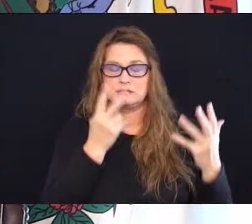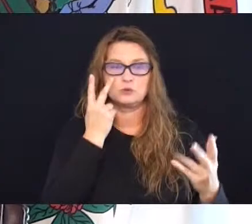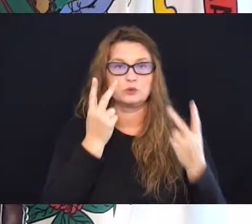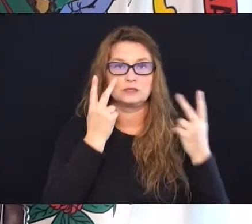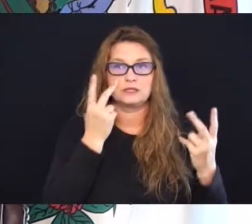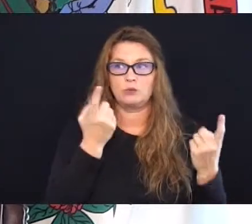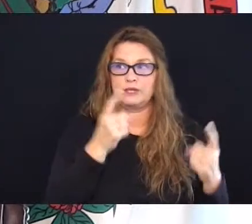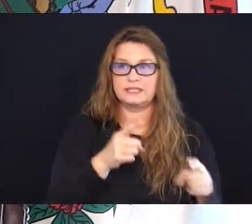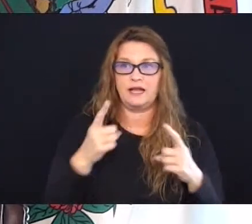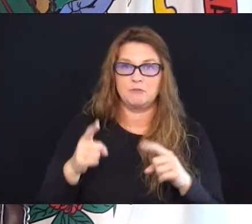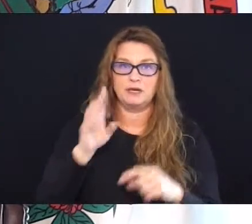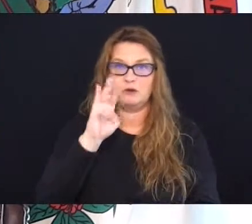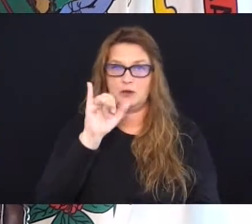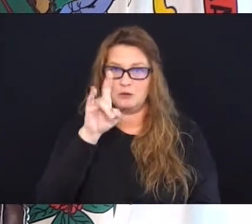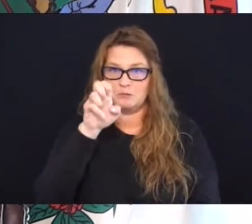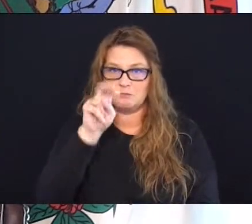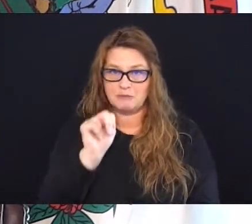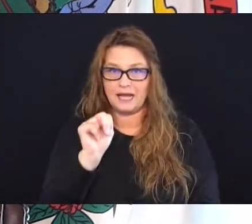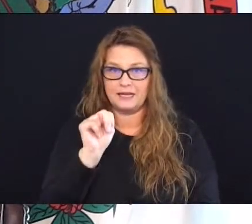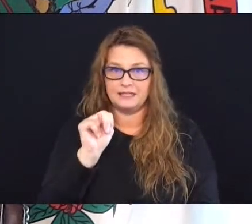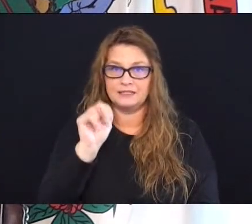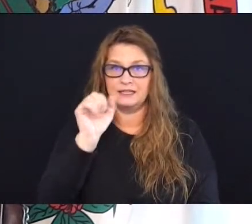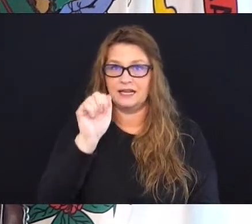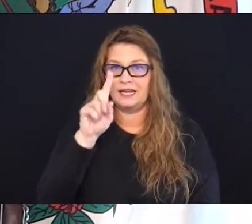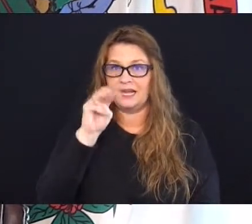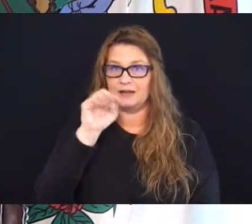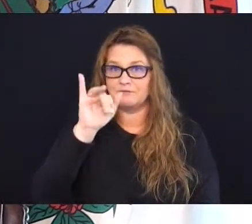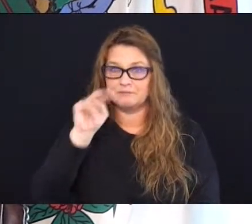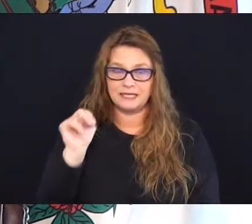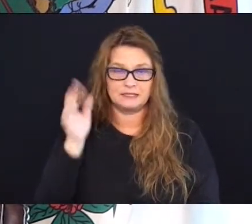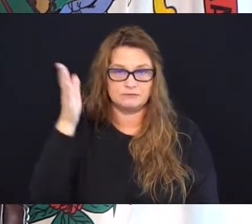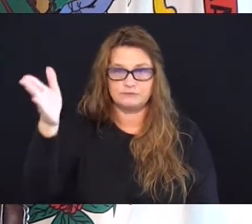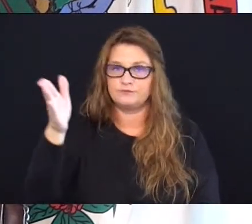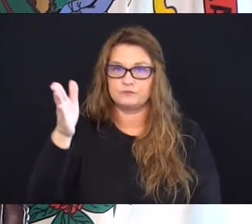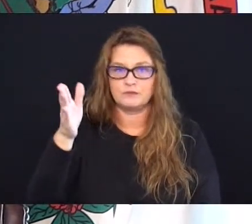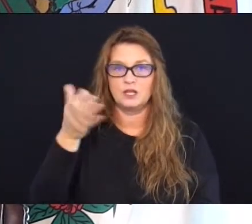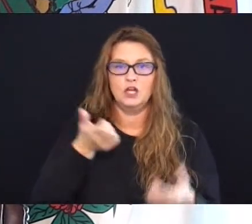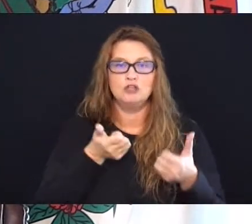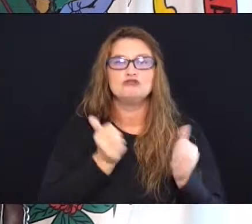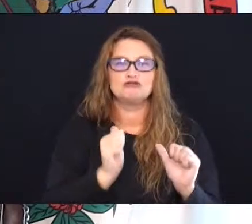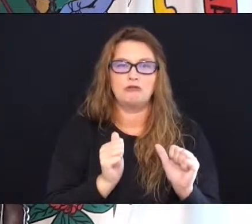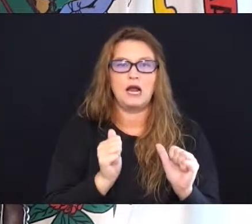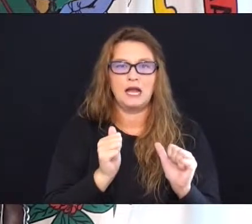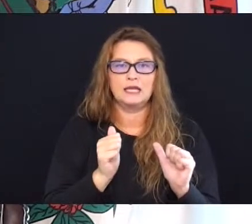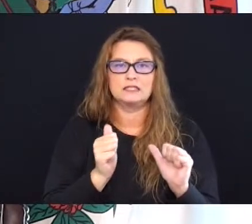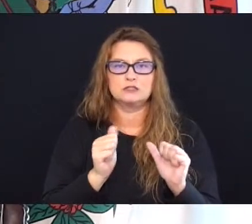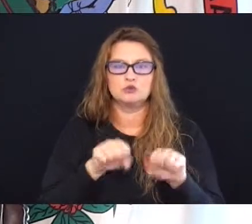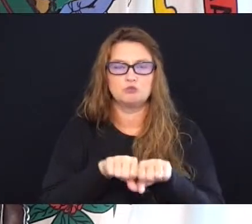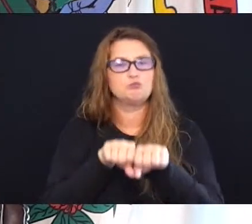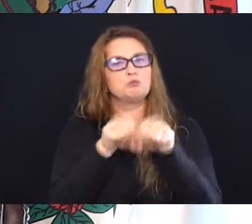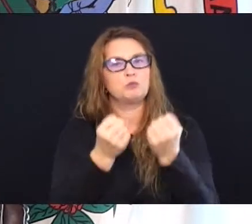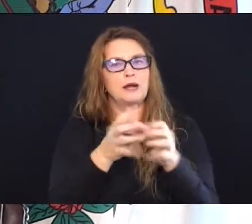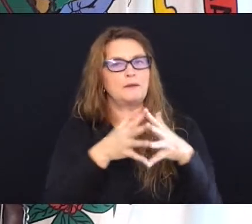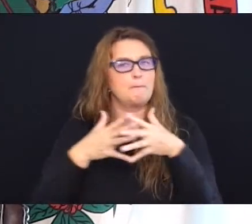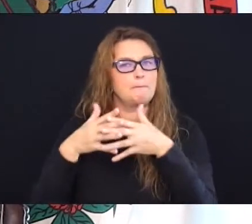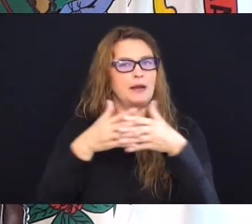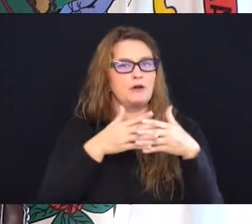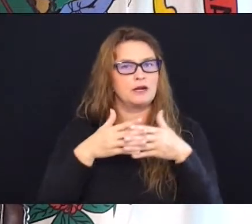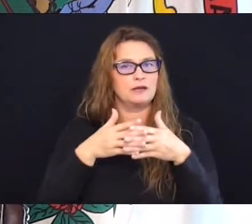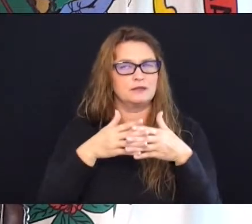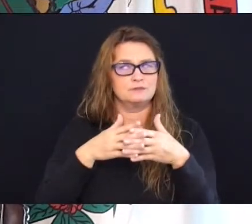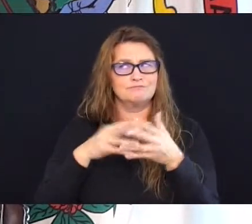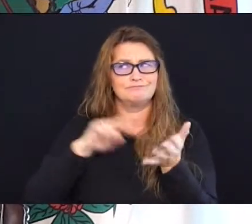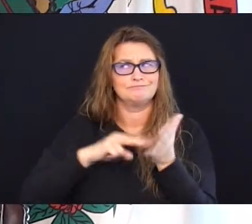Biden administration and in trying to absolutely cripple us. We have become weak, have we